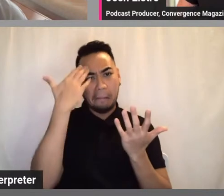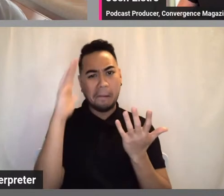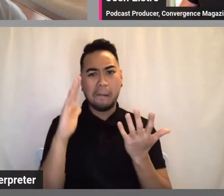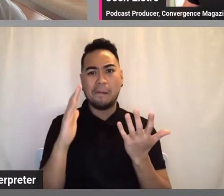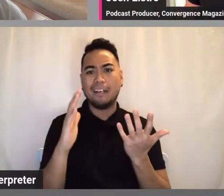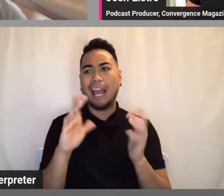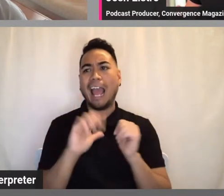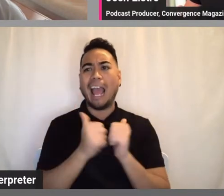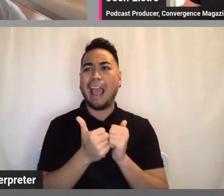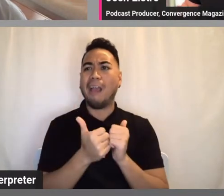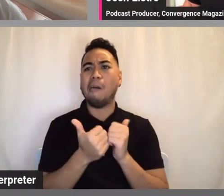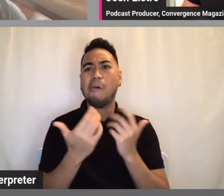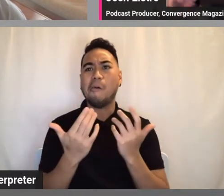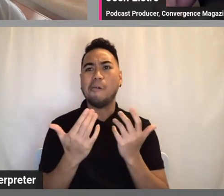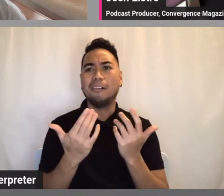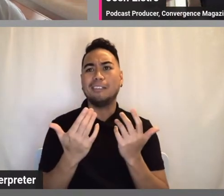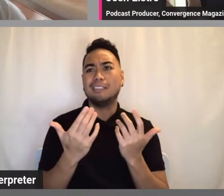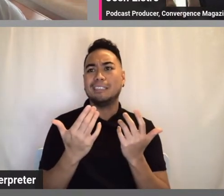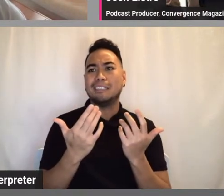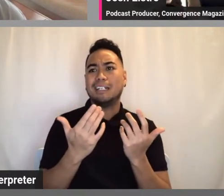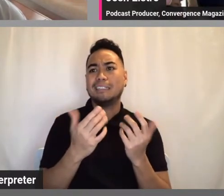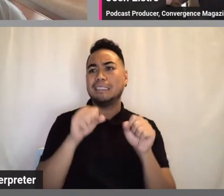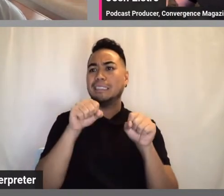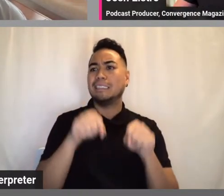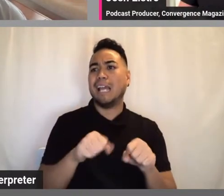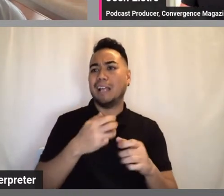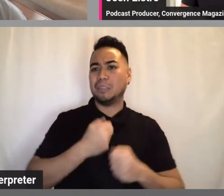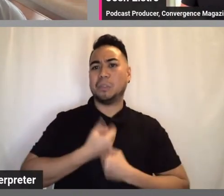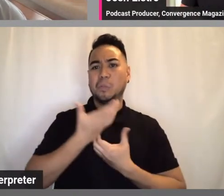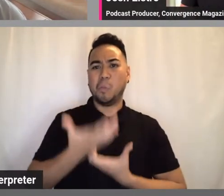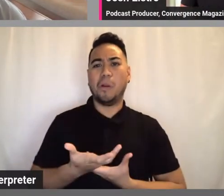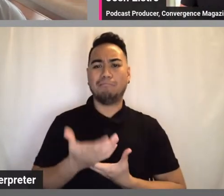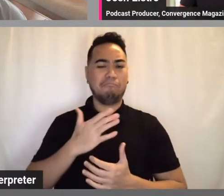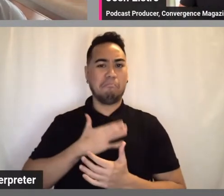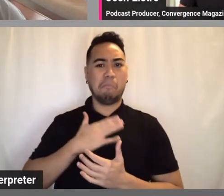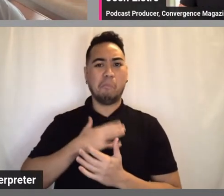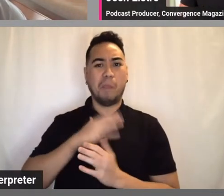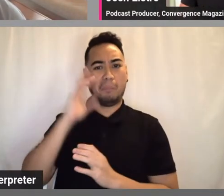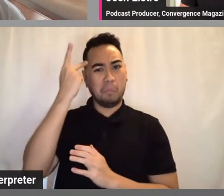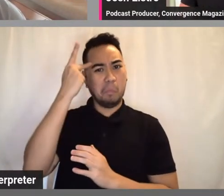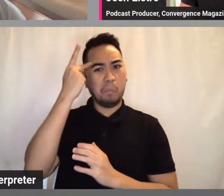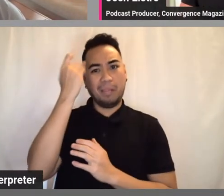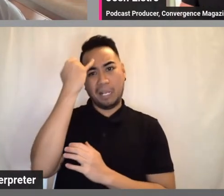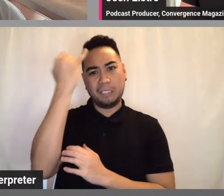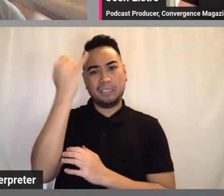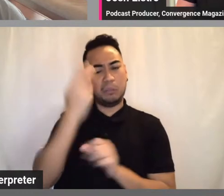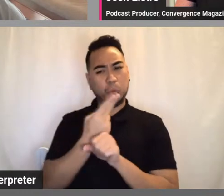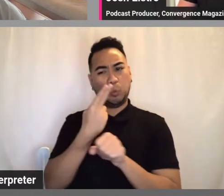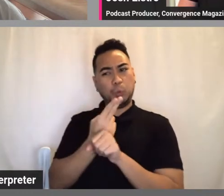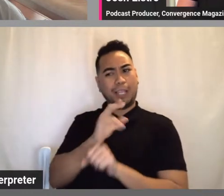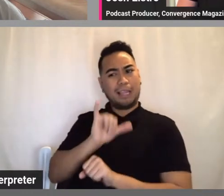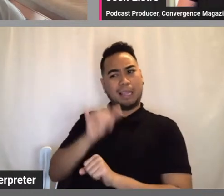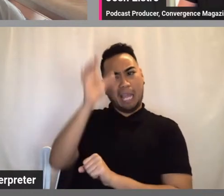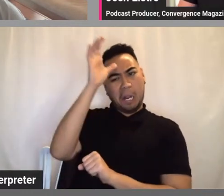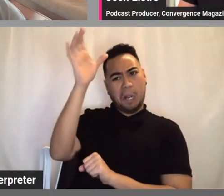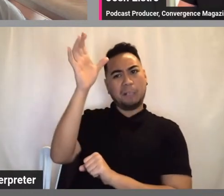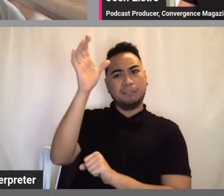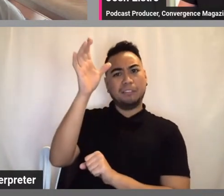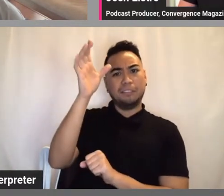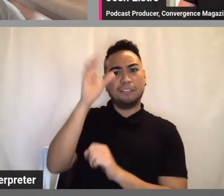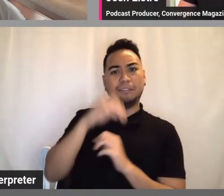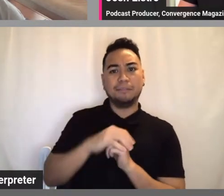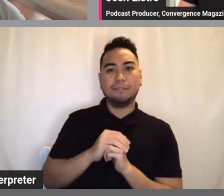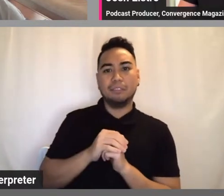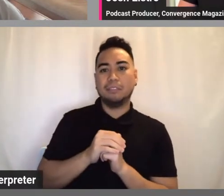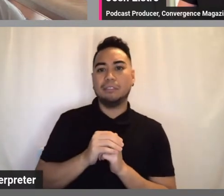make a cohesive idea that I could like act politically off of from that momentum, other than make calls for